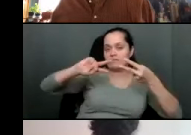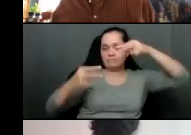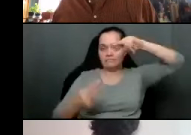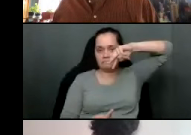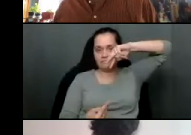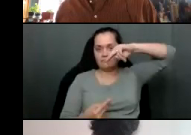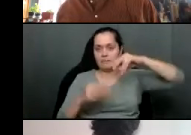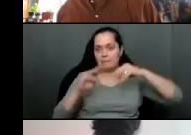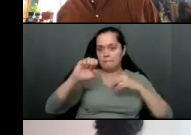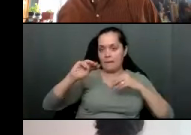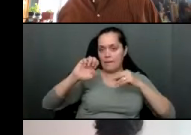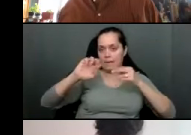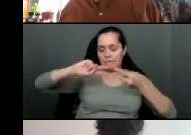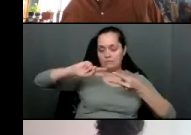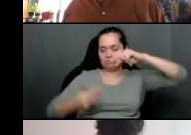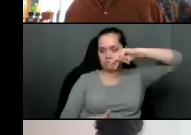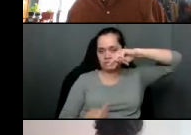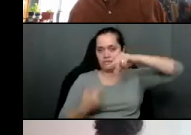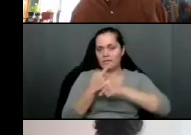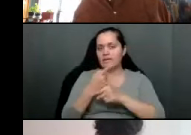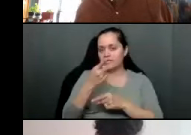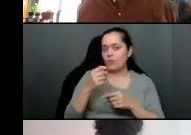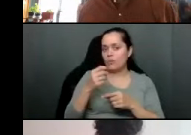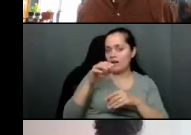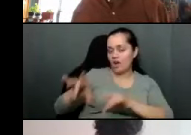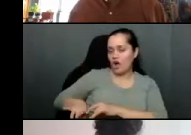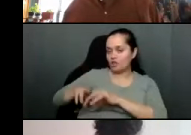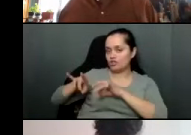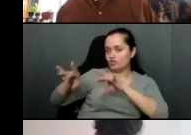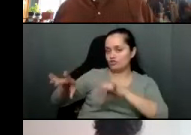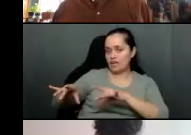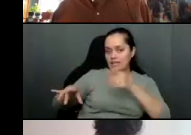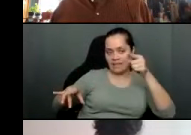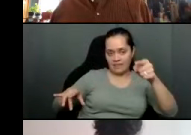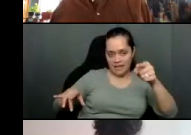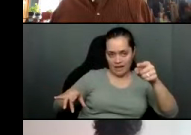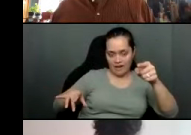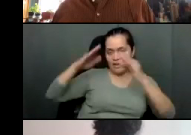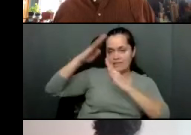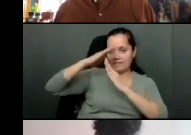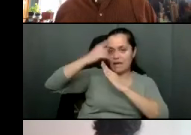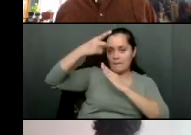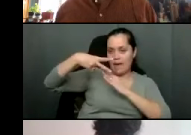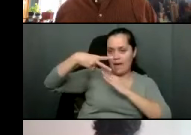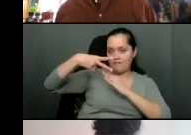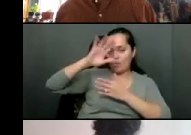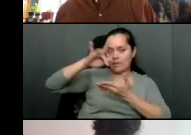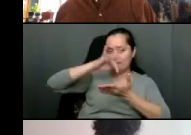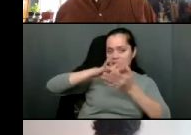down maps. And we've got Australia right there in the top half, in the